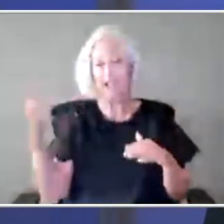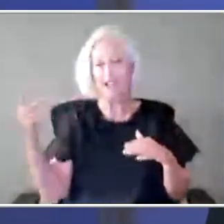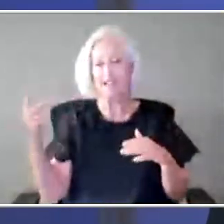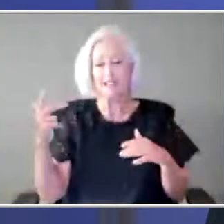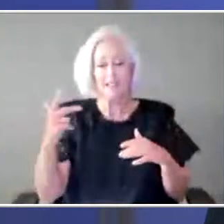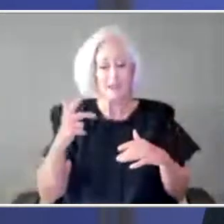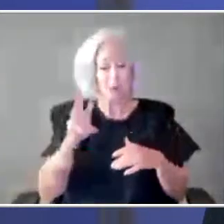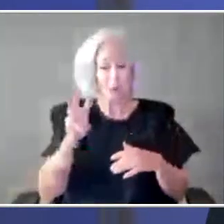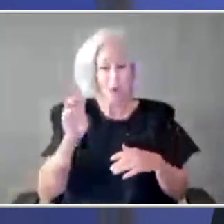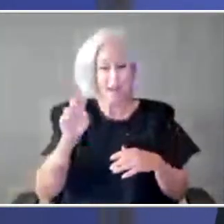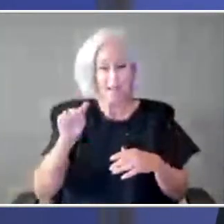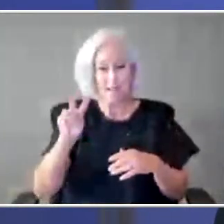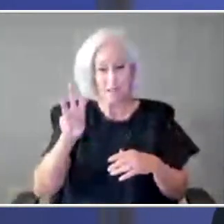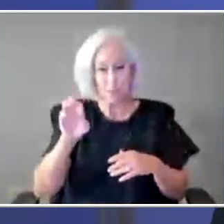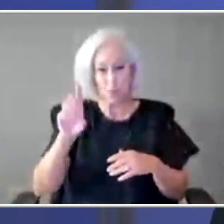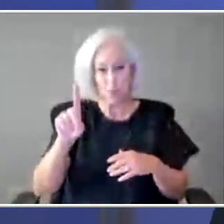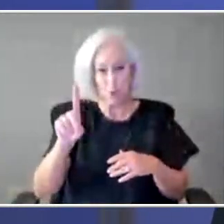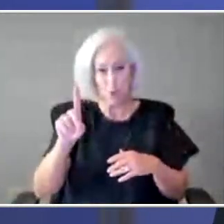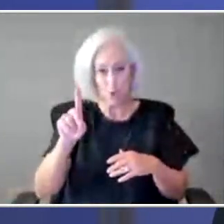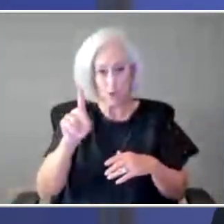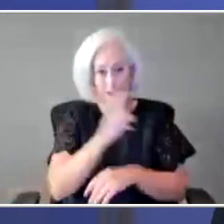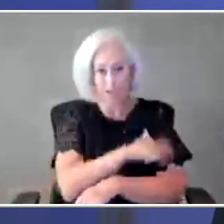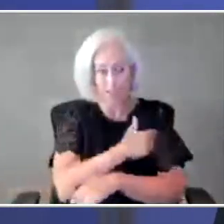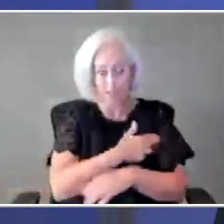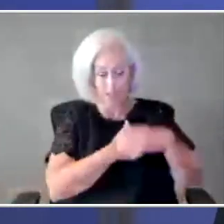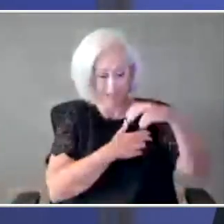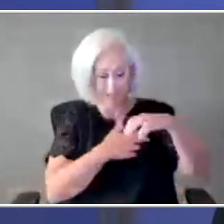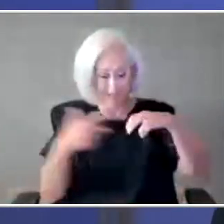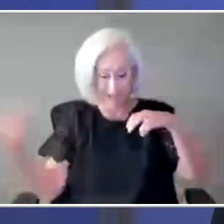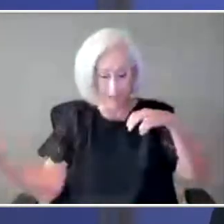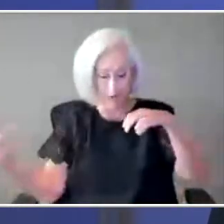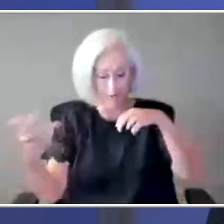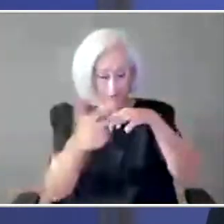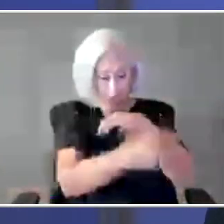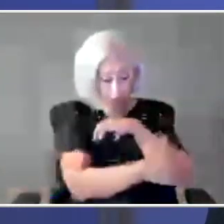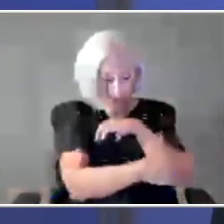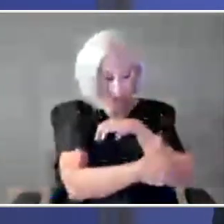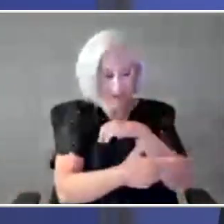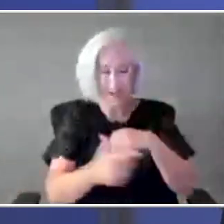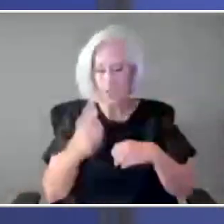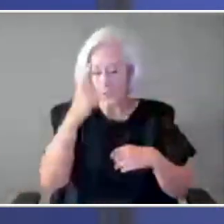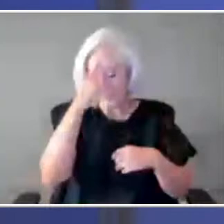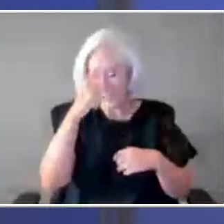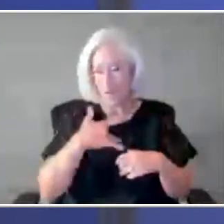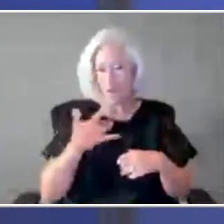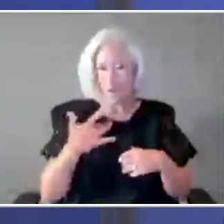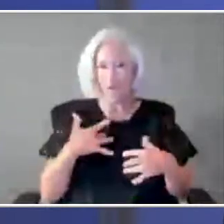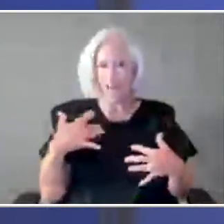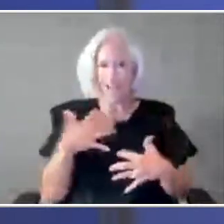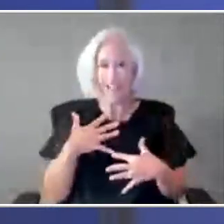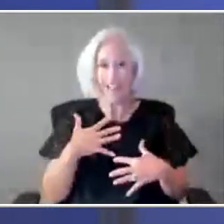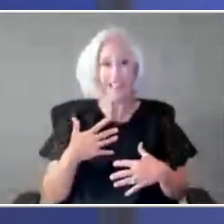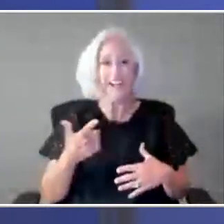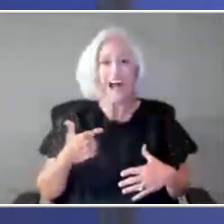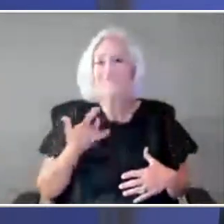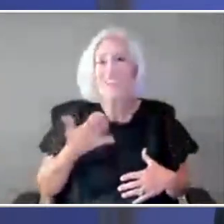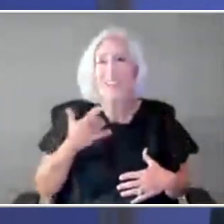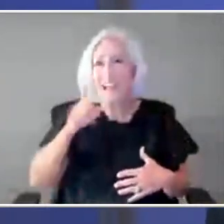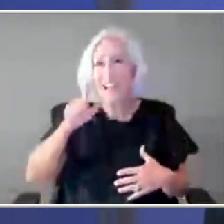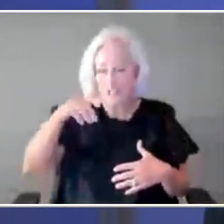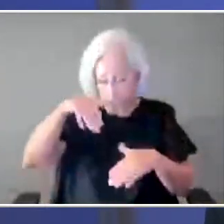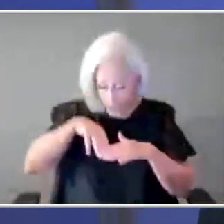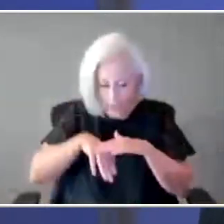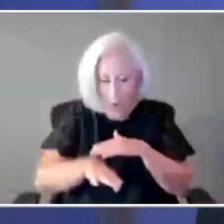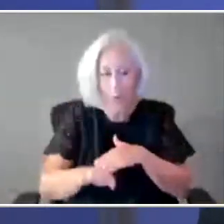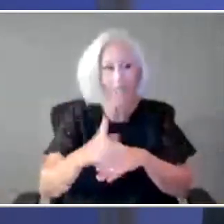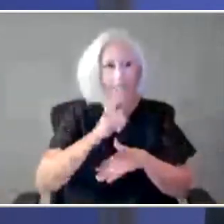think that I would be like, oh, you know, it reminds me. No, I literally could go, hi, everybody, hi. You know,